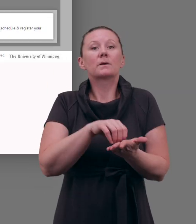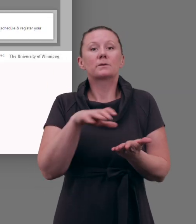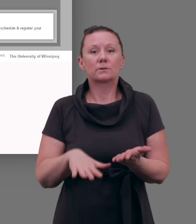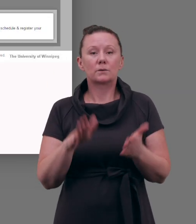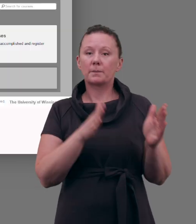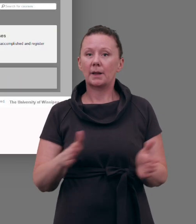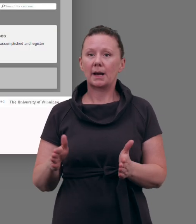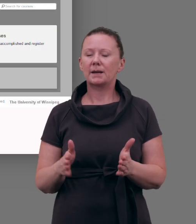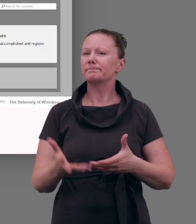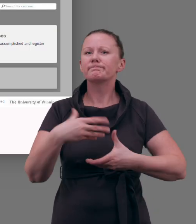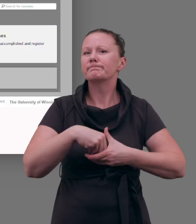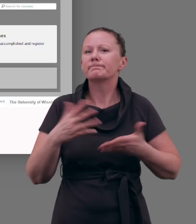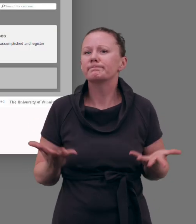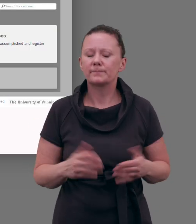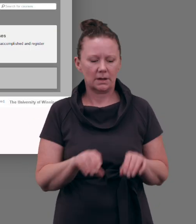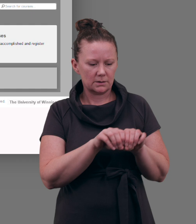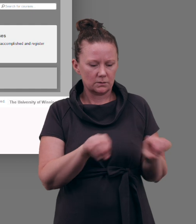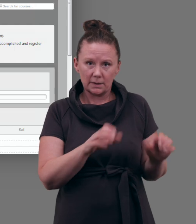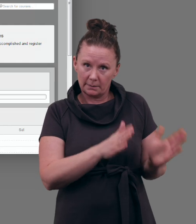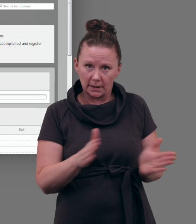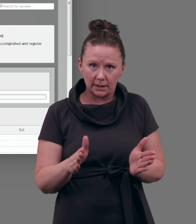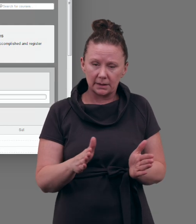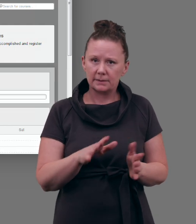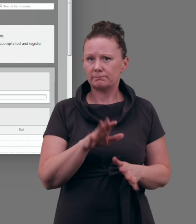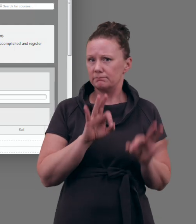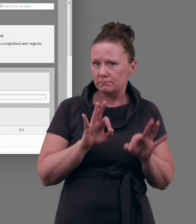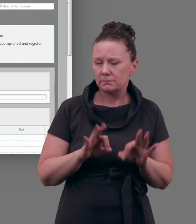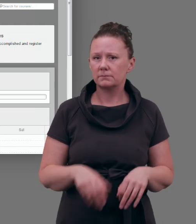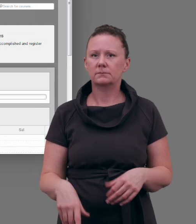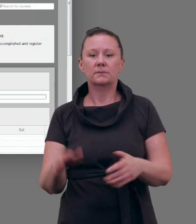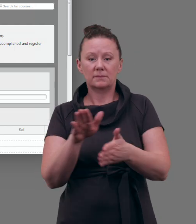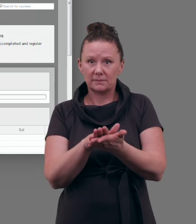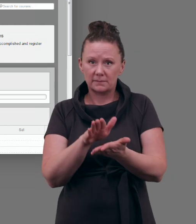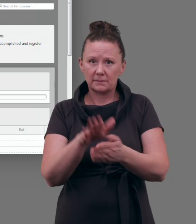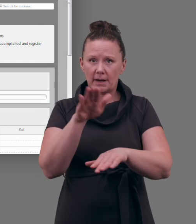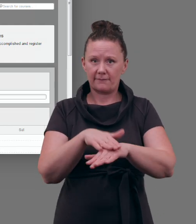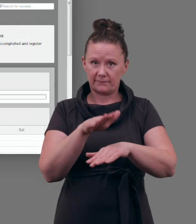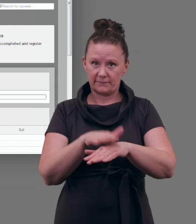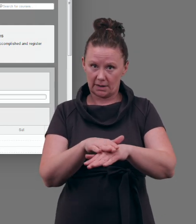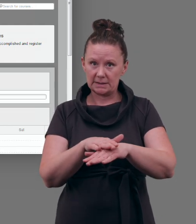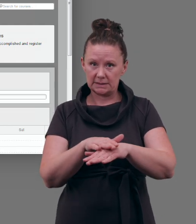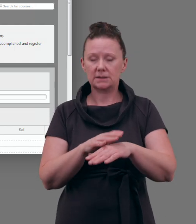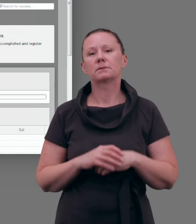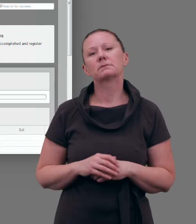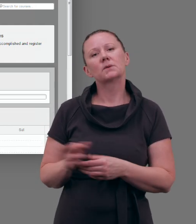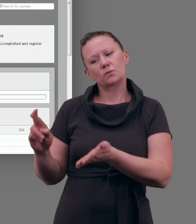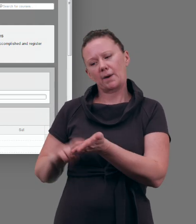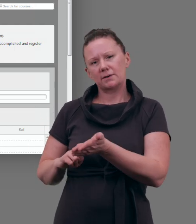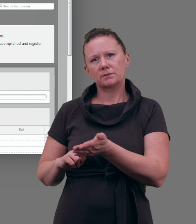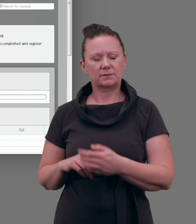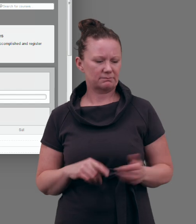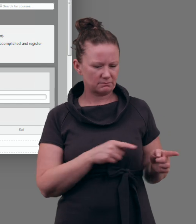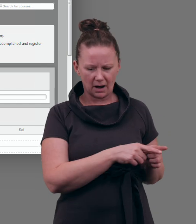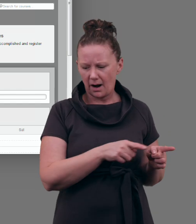planning combines degree planning and academic advising with registration to provide a seamless experience to help you keep on